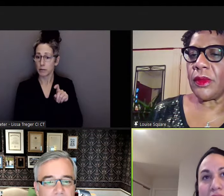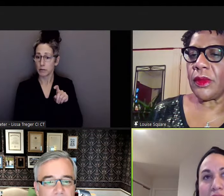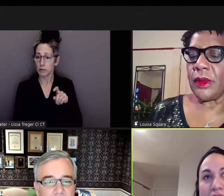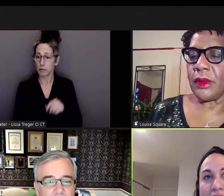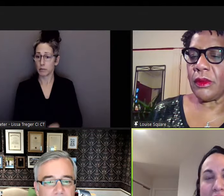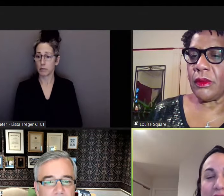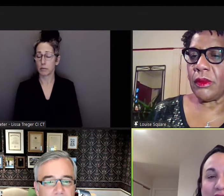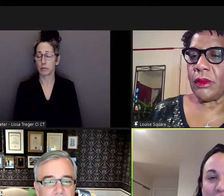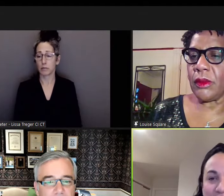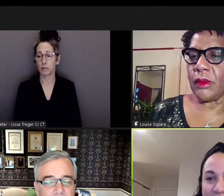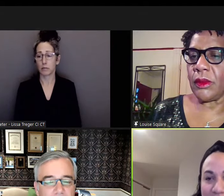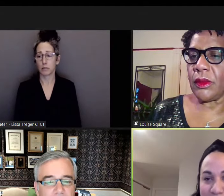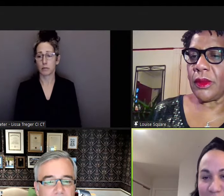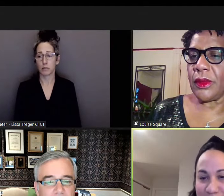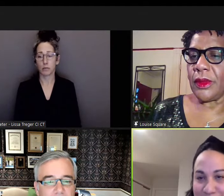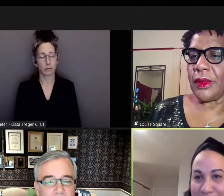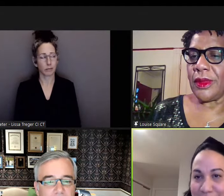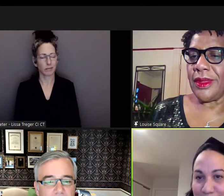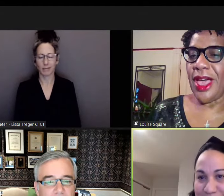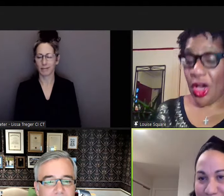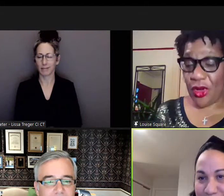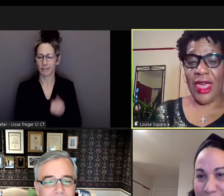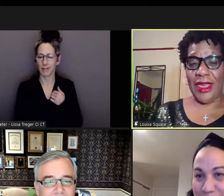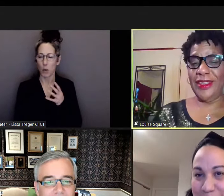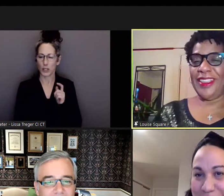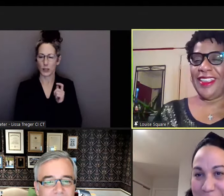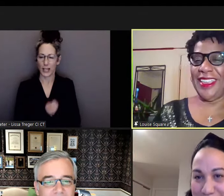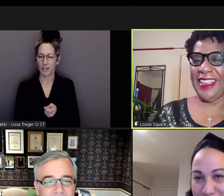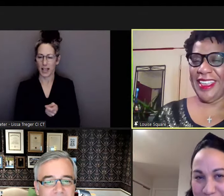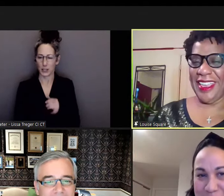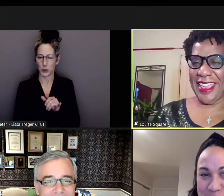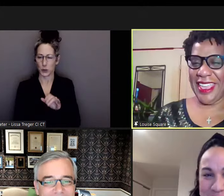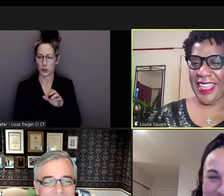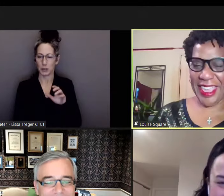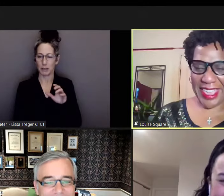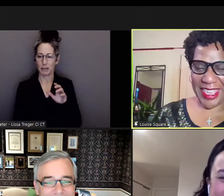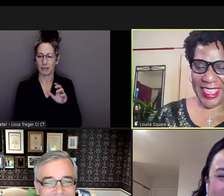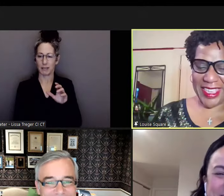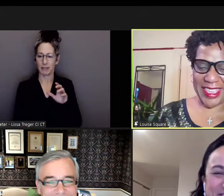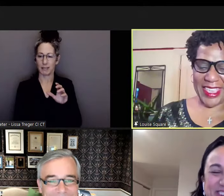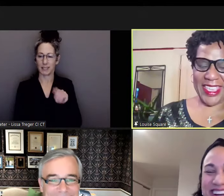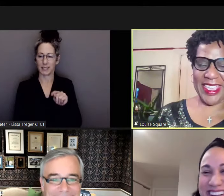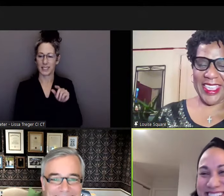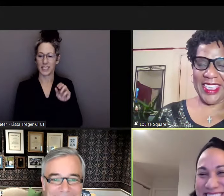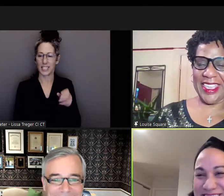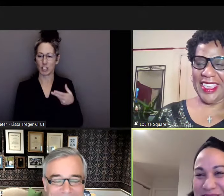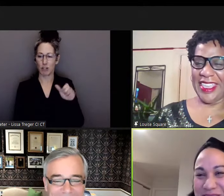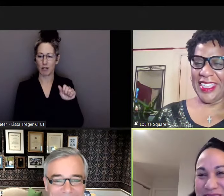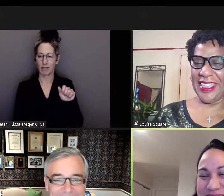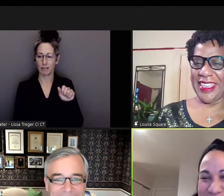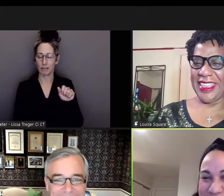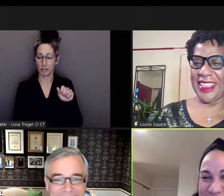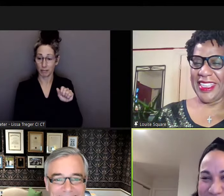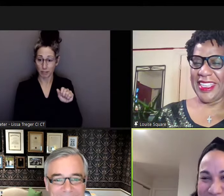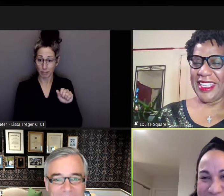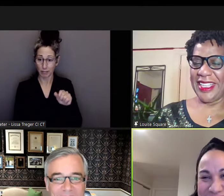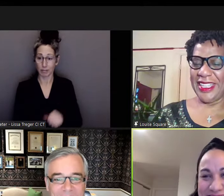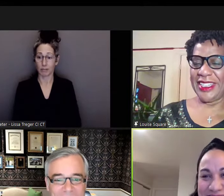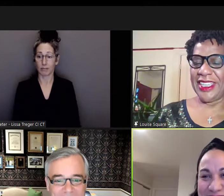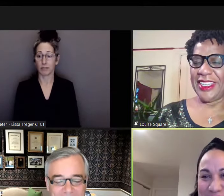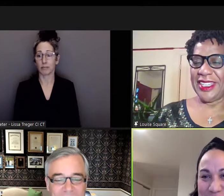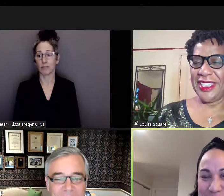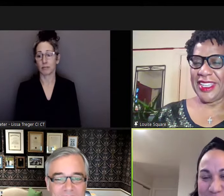So I was actually going to let Takesha take that one because I think she's probably had way more people that have you've given the vaccine